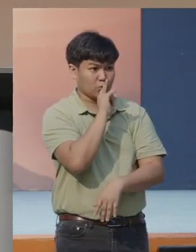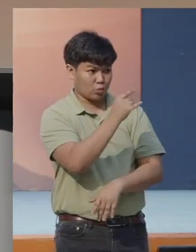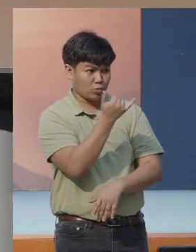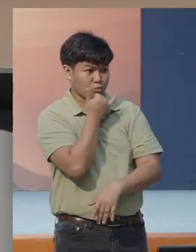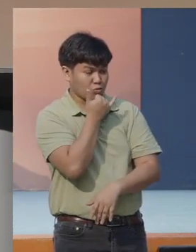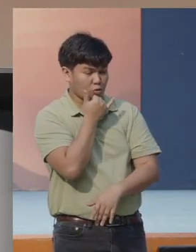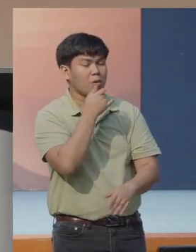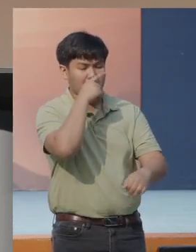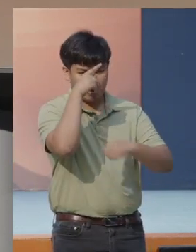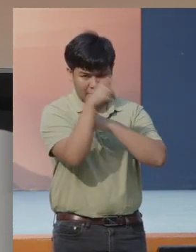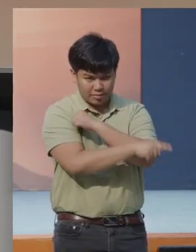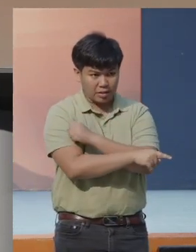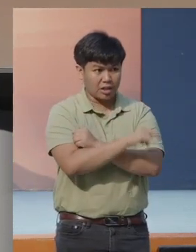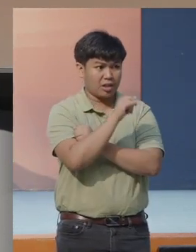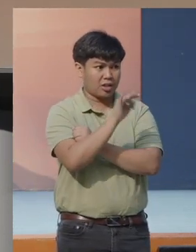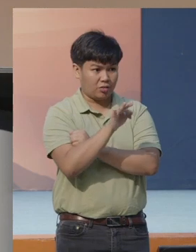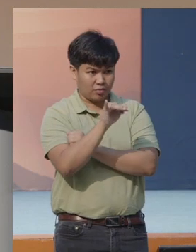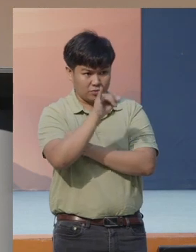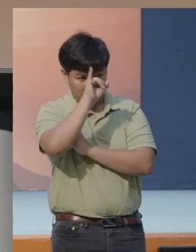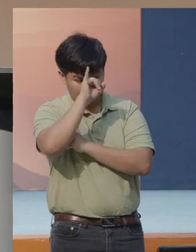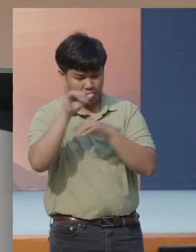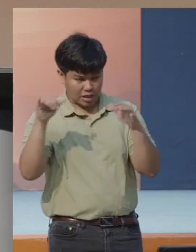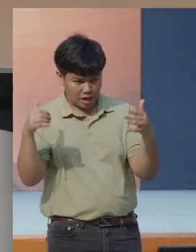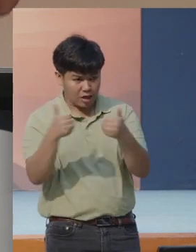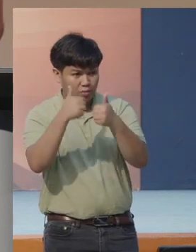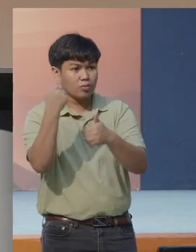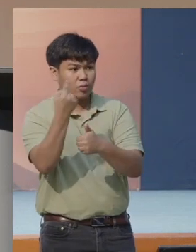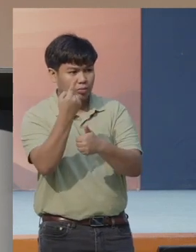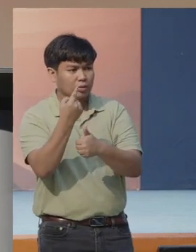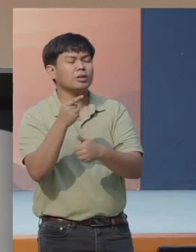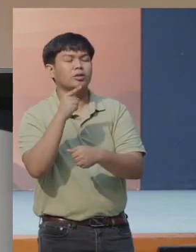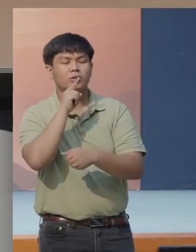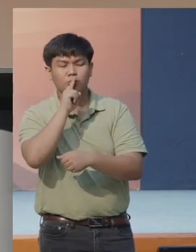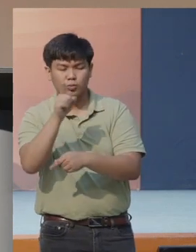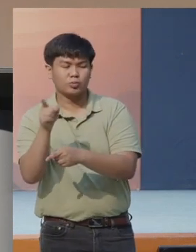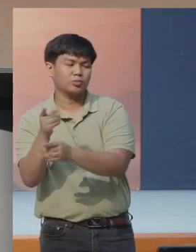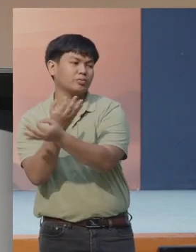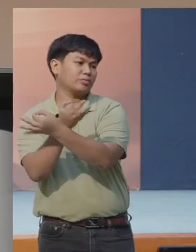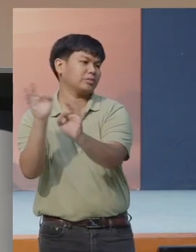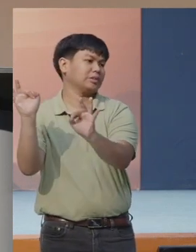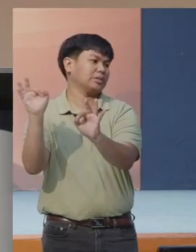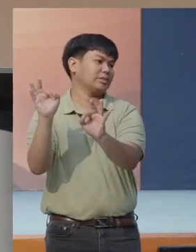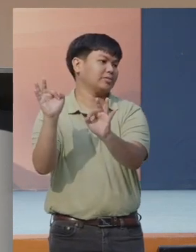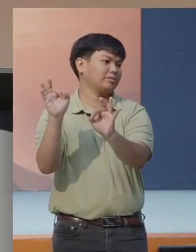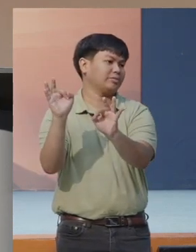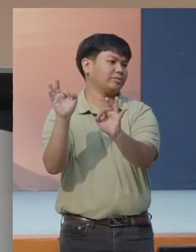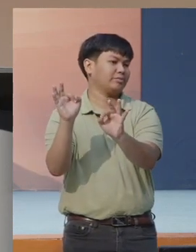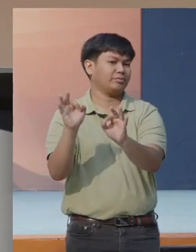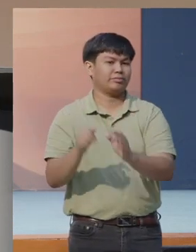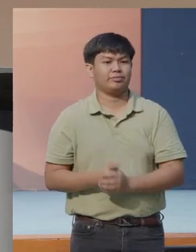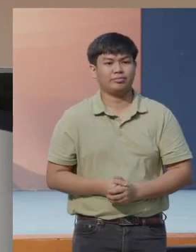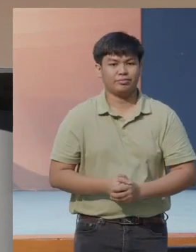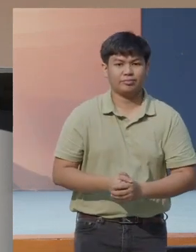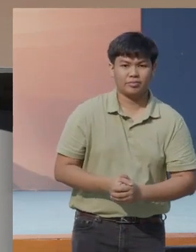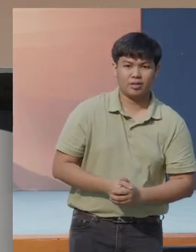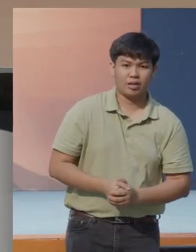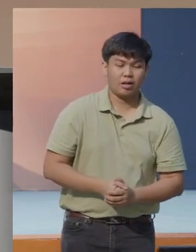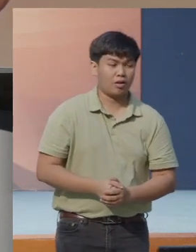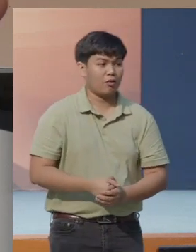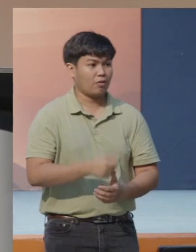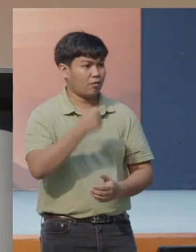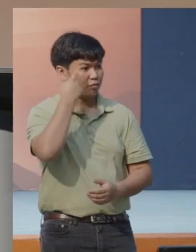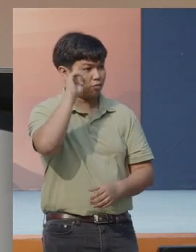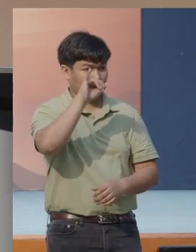para masiguro na yung innocent ay tunay ngang innocent. No? O para sa mga inosente